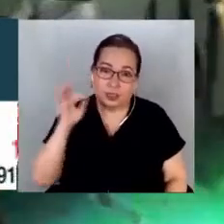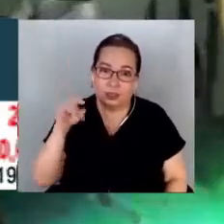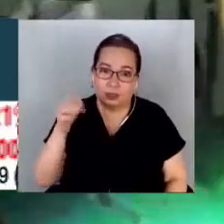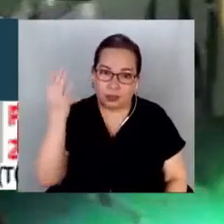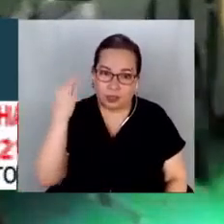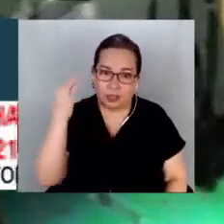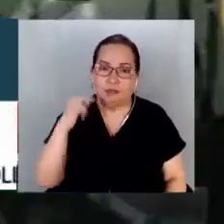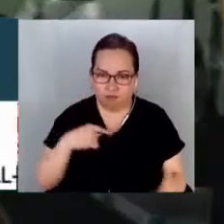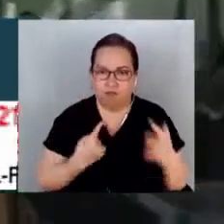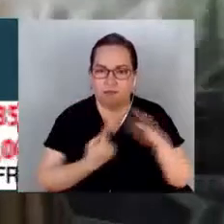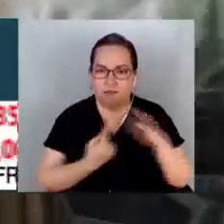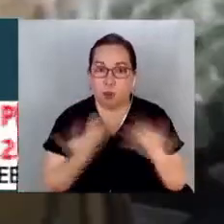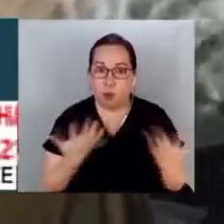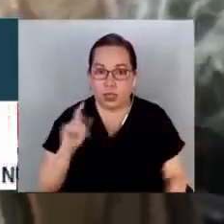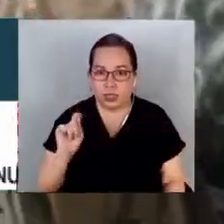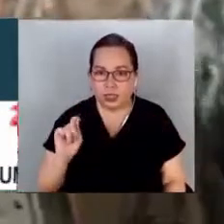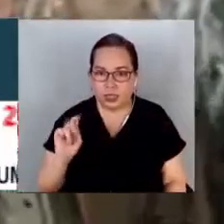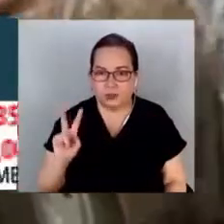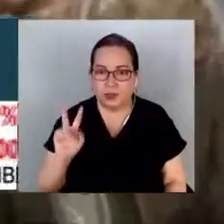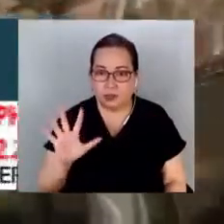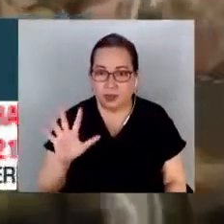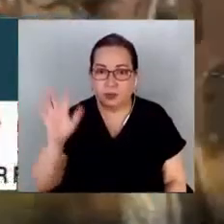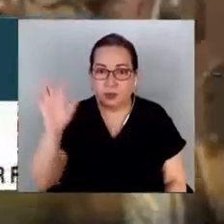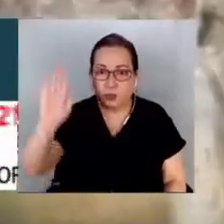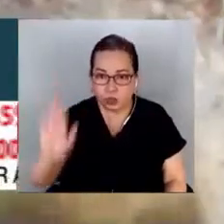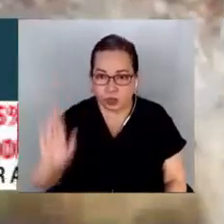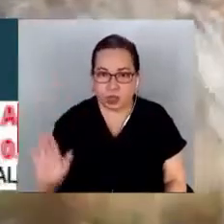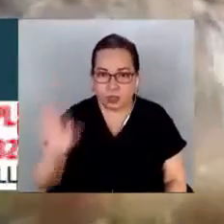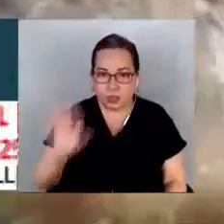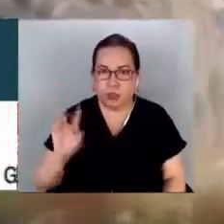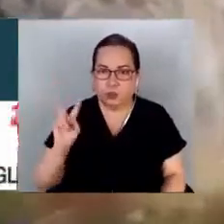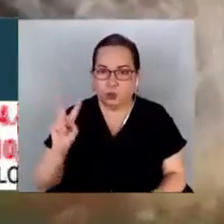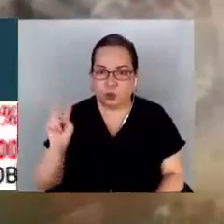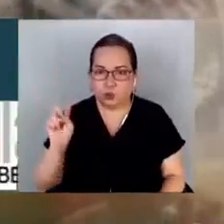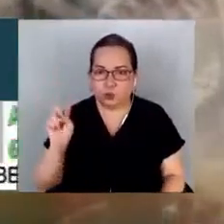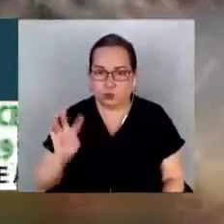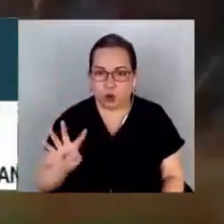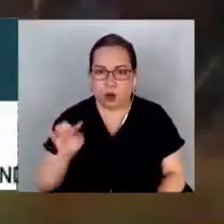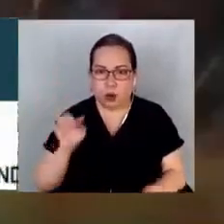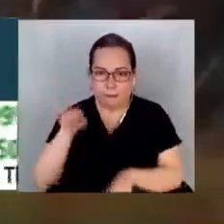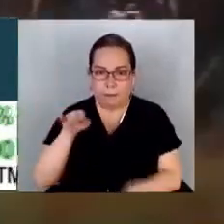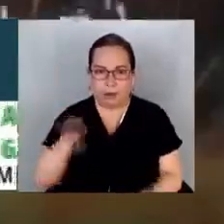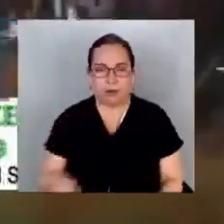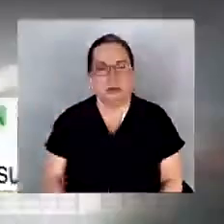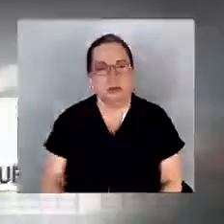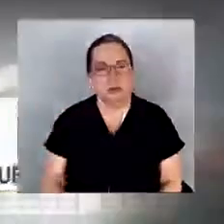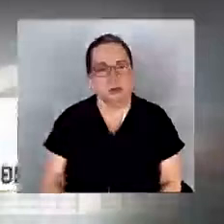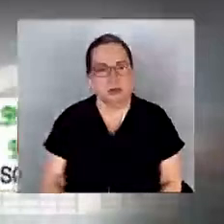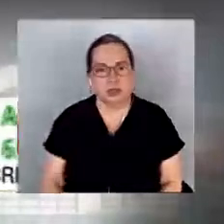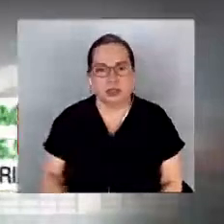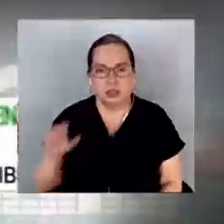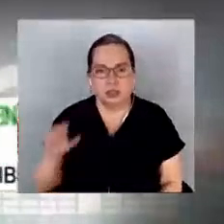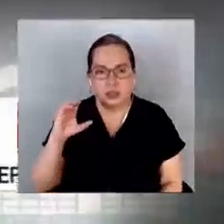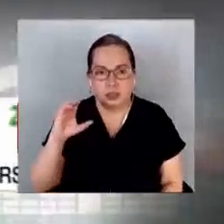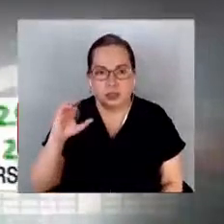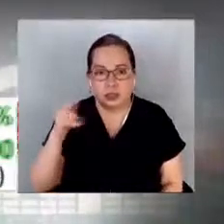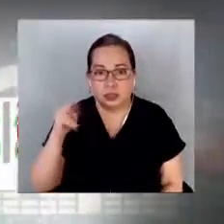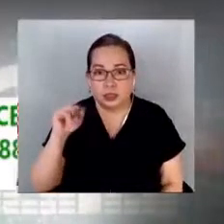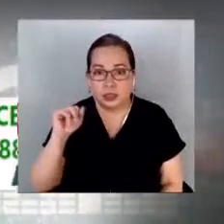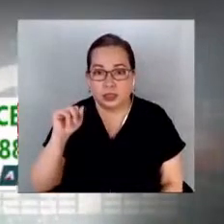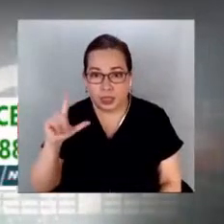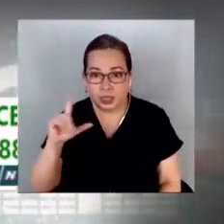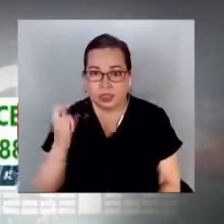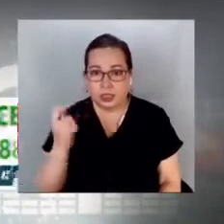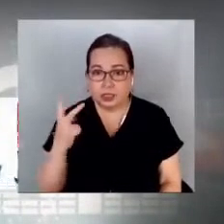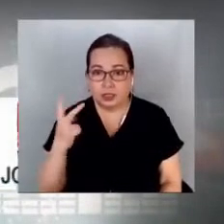will also air on TV5 every Sunday from 2 to 4 in the afternoon. Signal and TV5 President and CEO